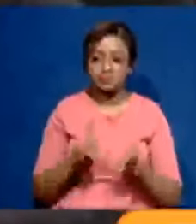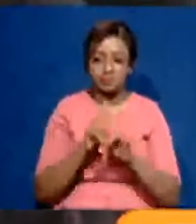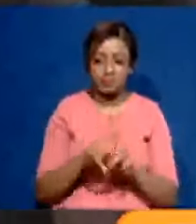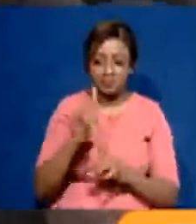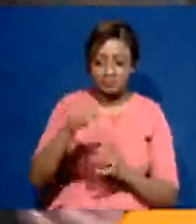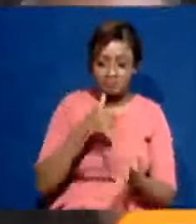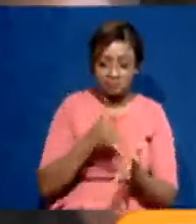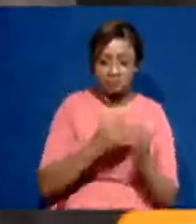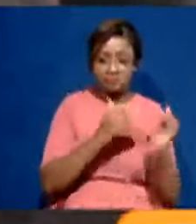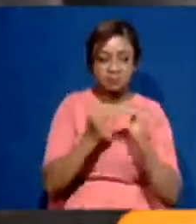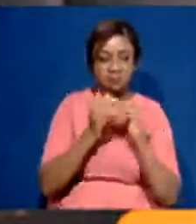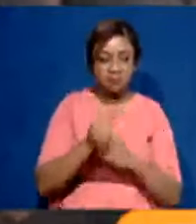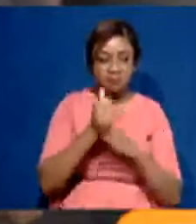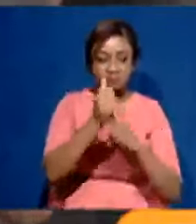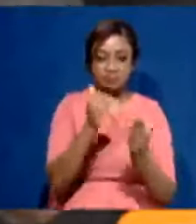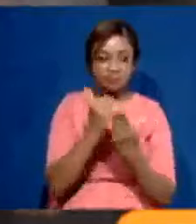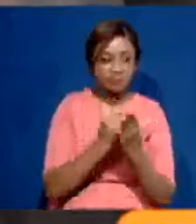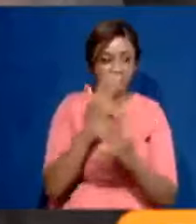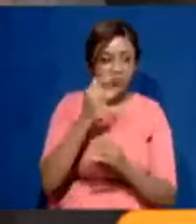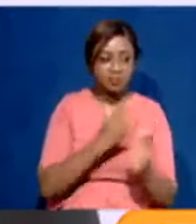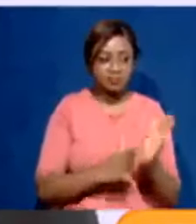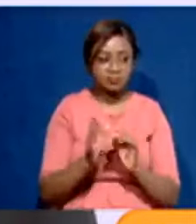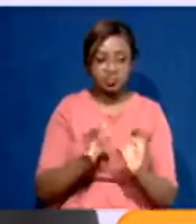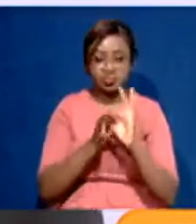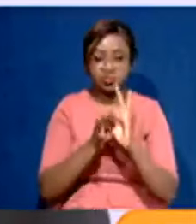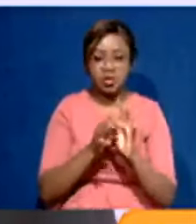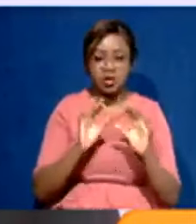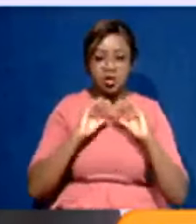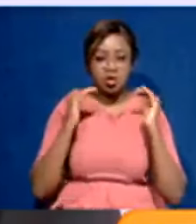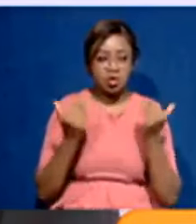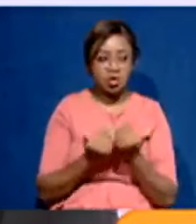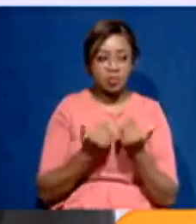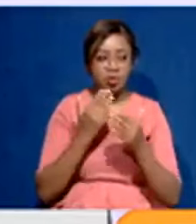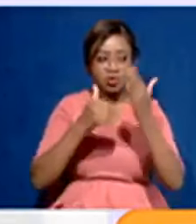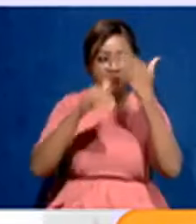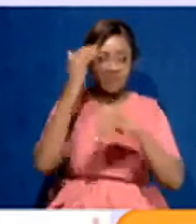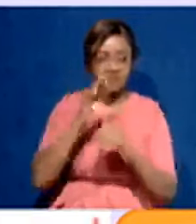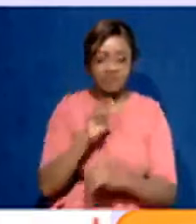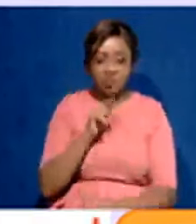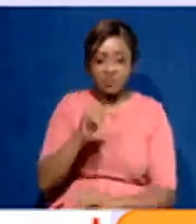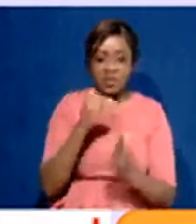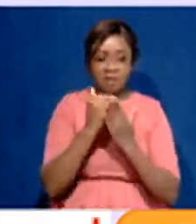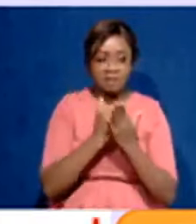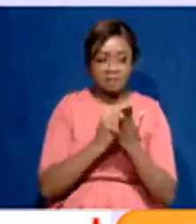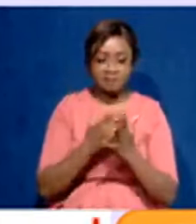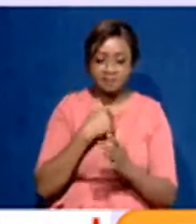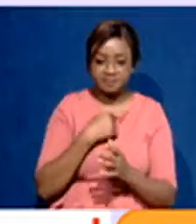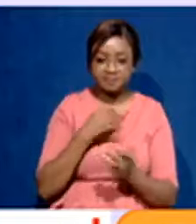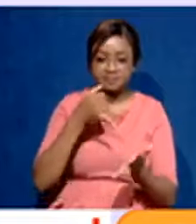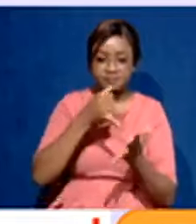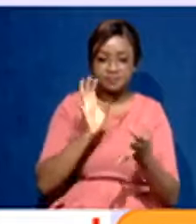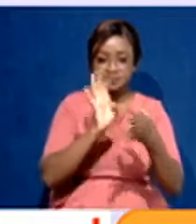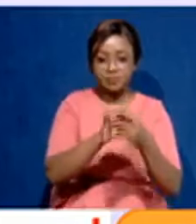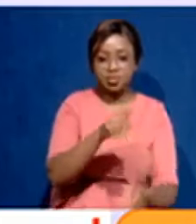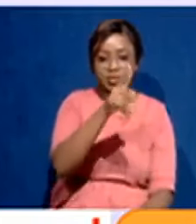Program who were set to join global universities. Through the program, I got accepted into Princeton